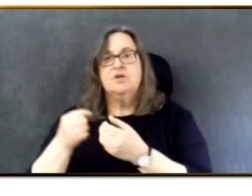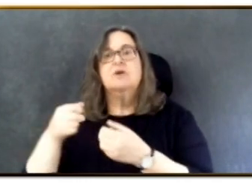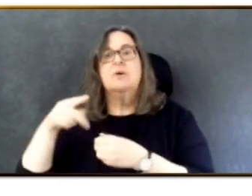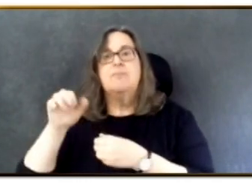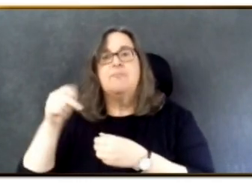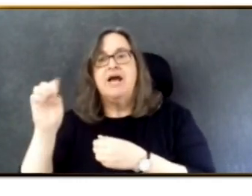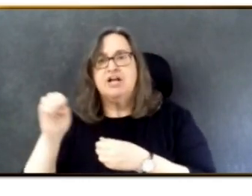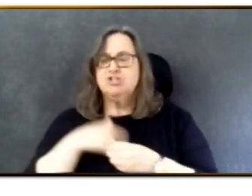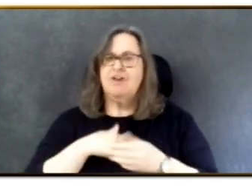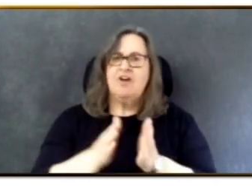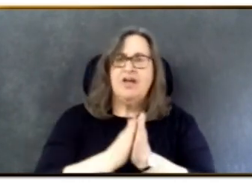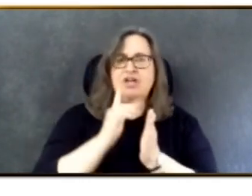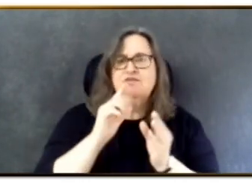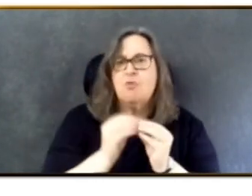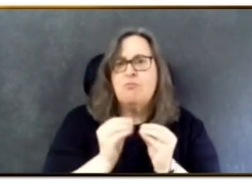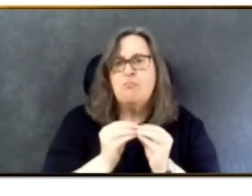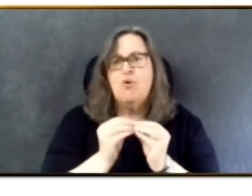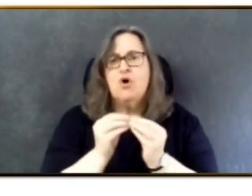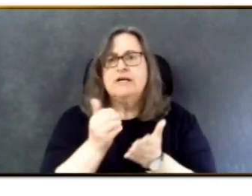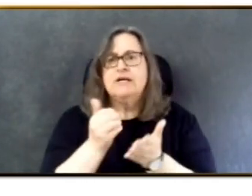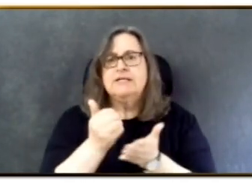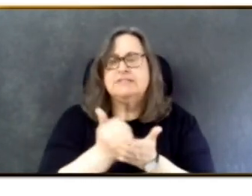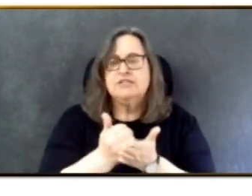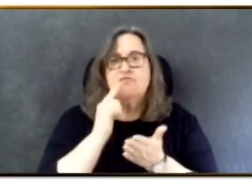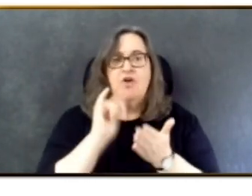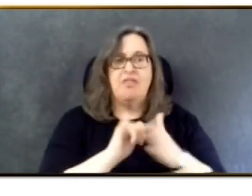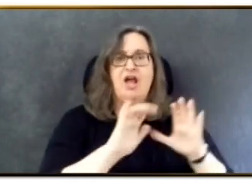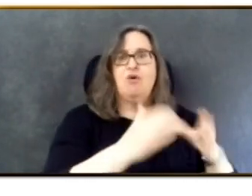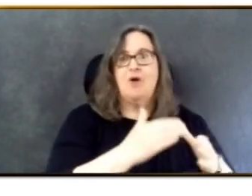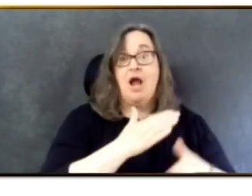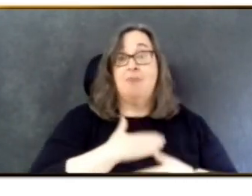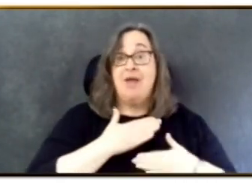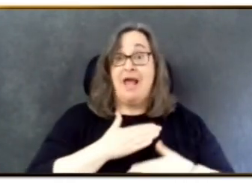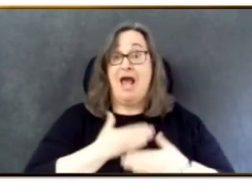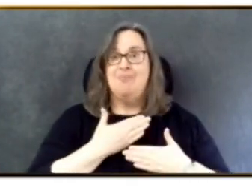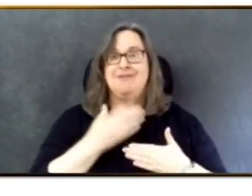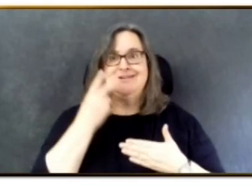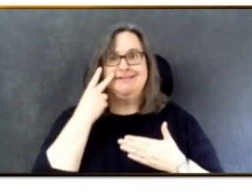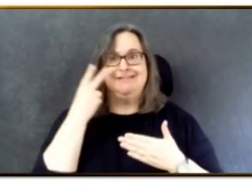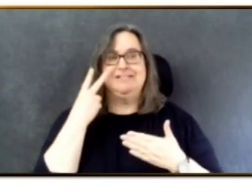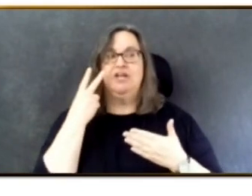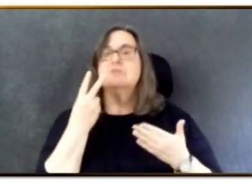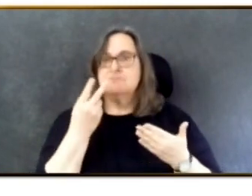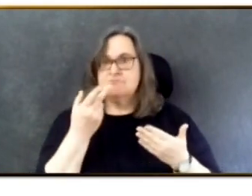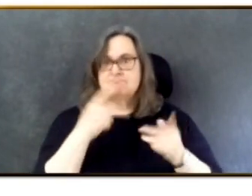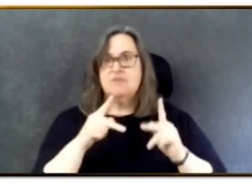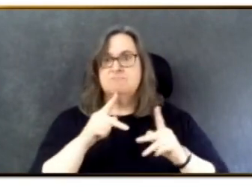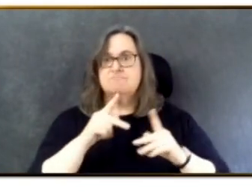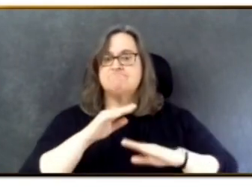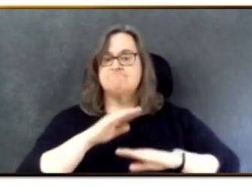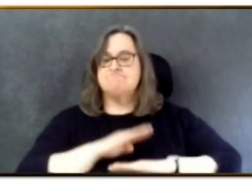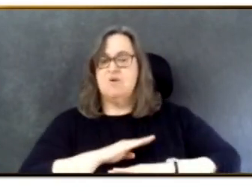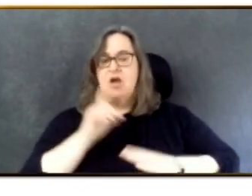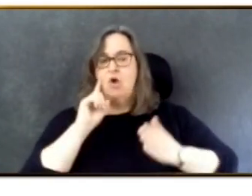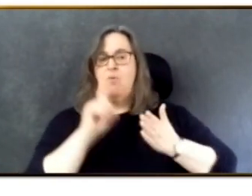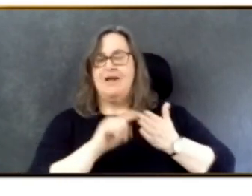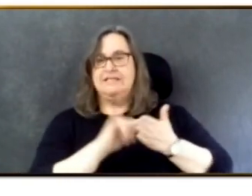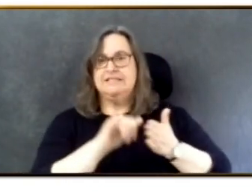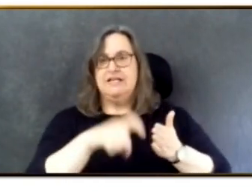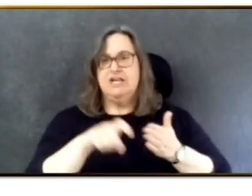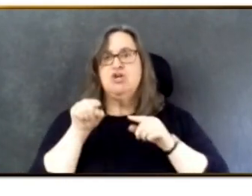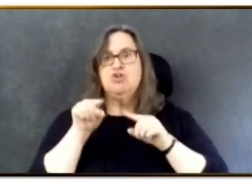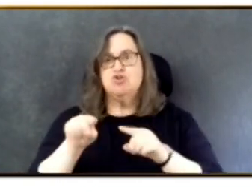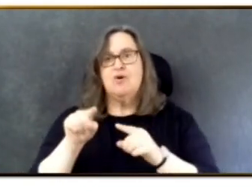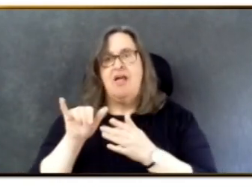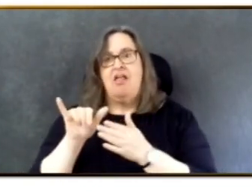assistance for this critical sector, and I'm pleased to see the recognition of this need in this latest round of stimulus.